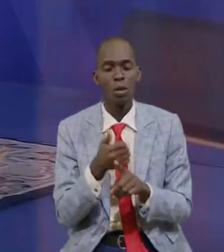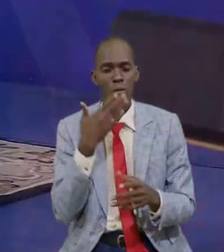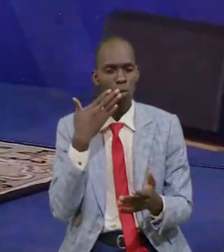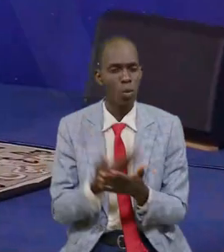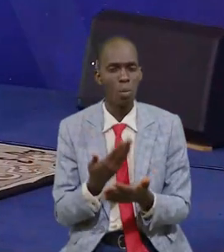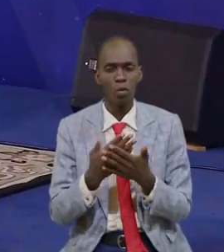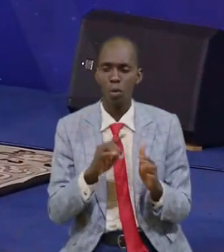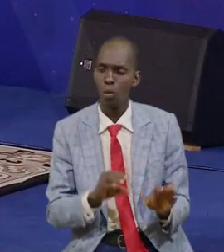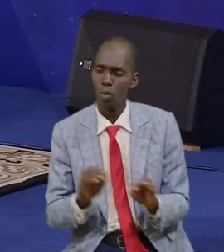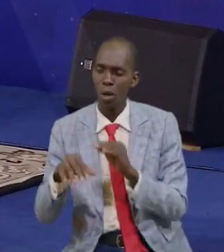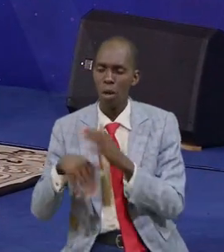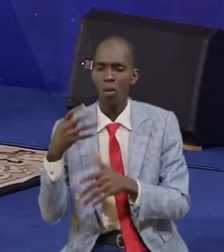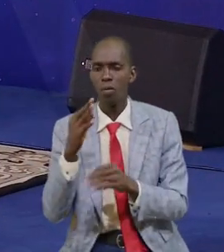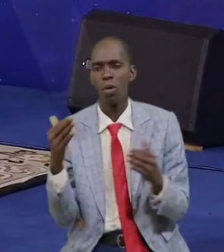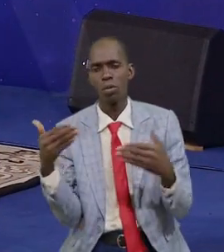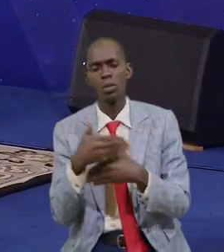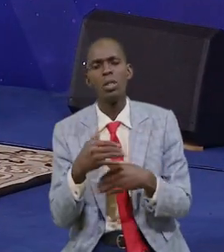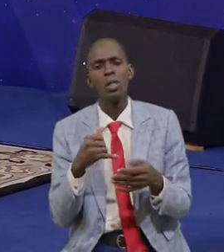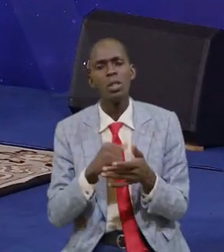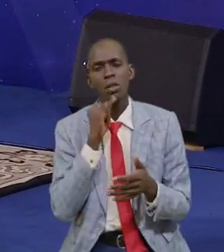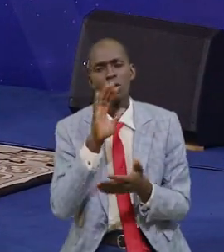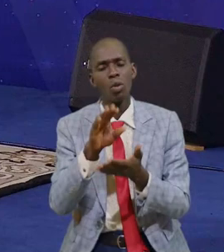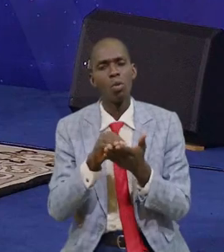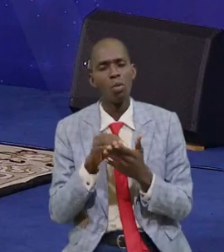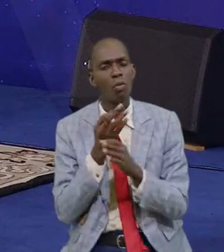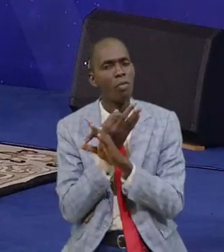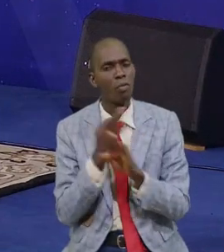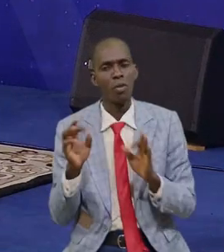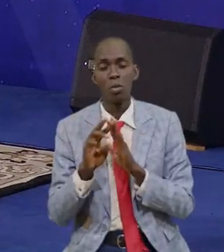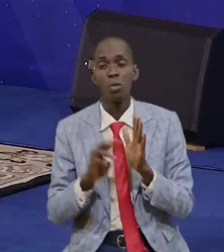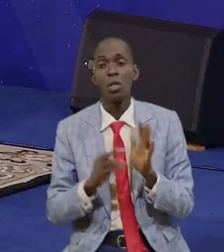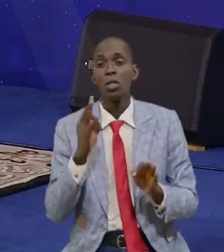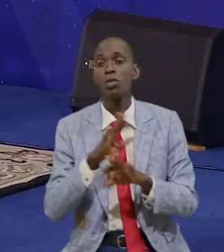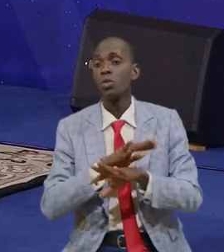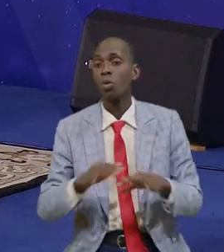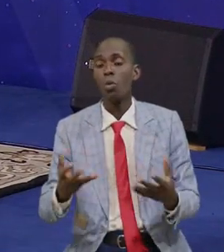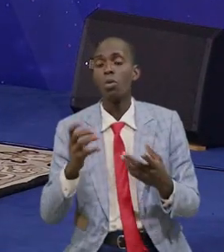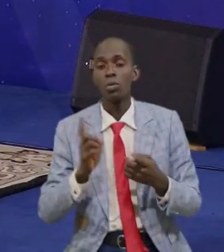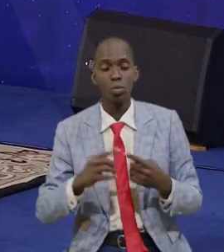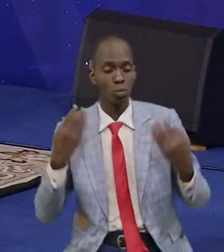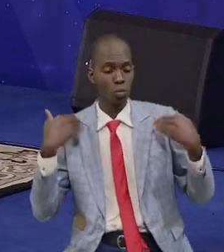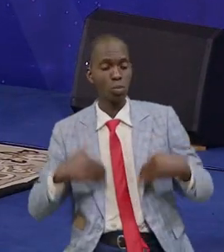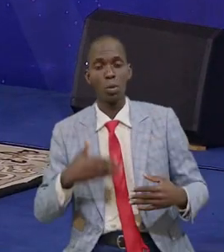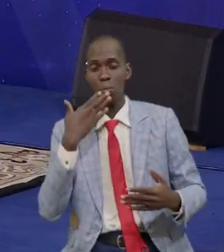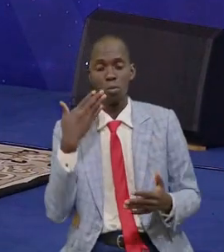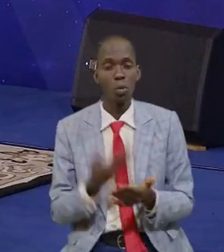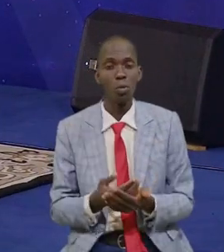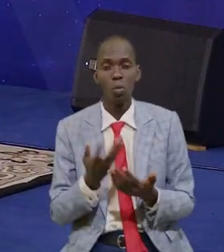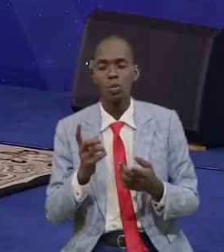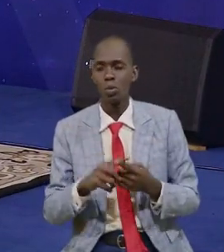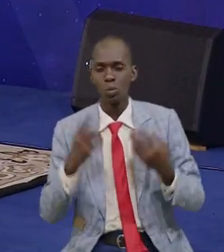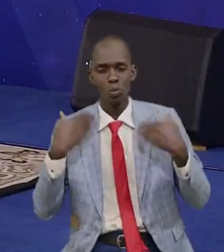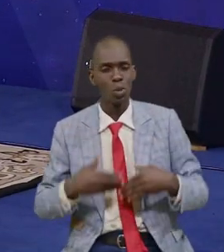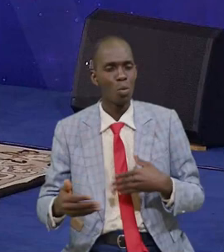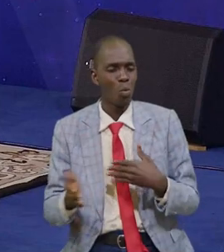out of the house. It's your free will. If you don't want to dress, if you want to put on whatever, that people